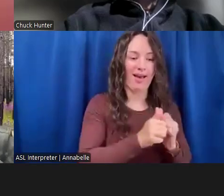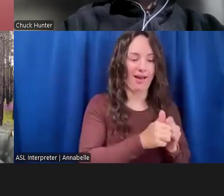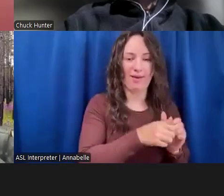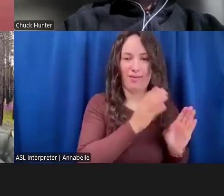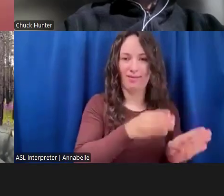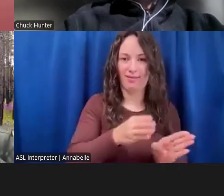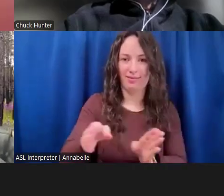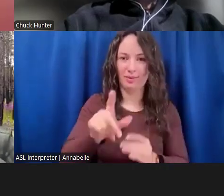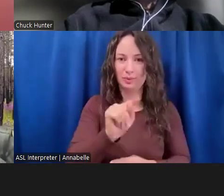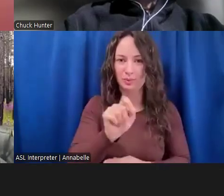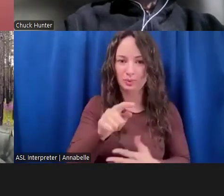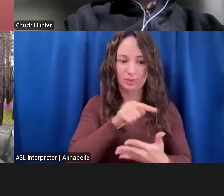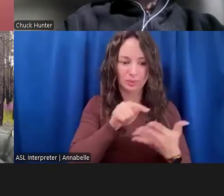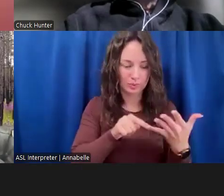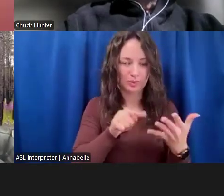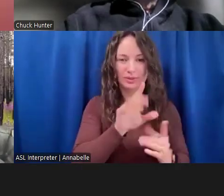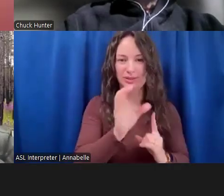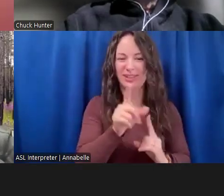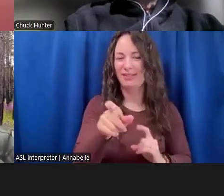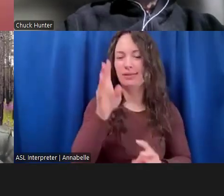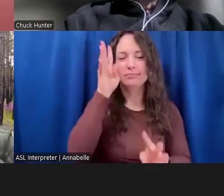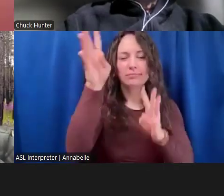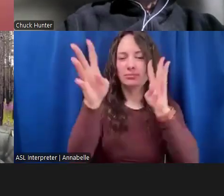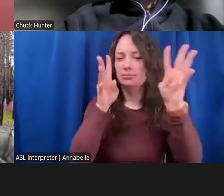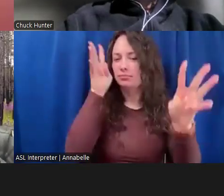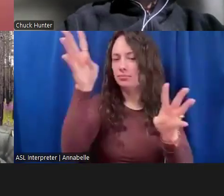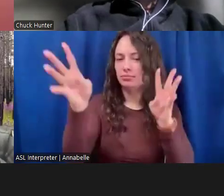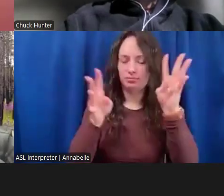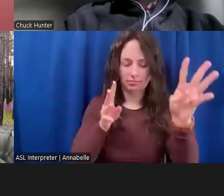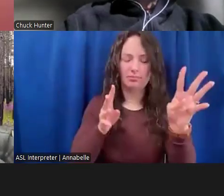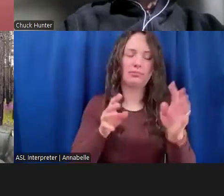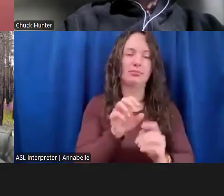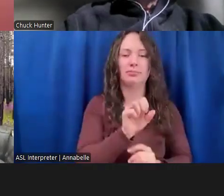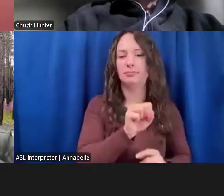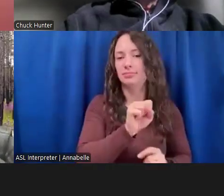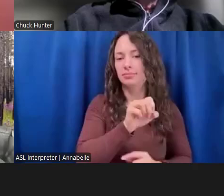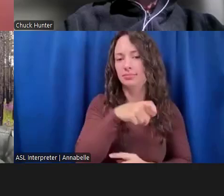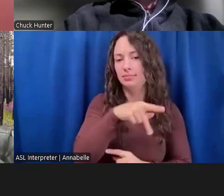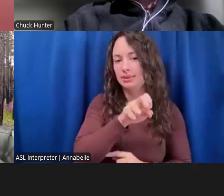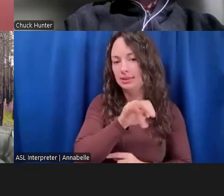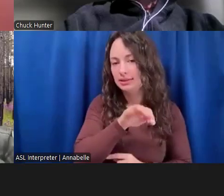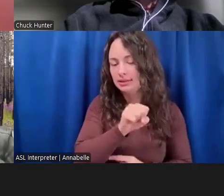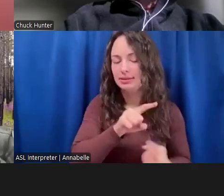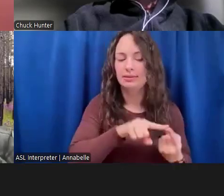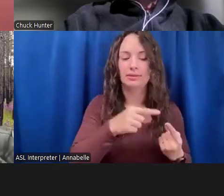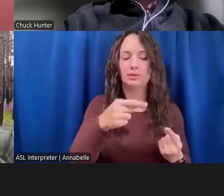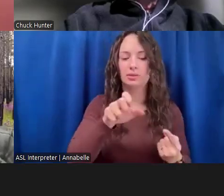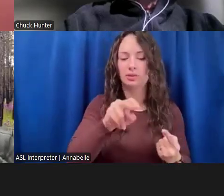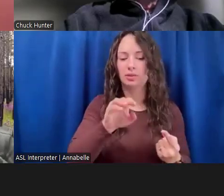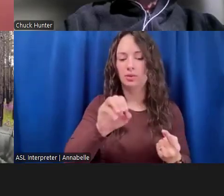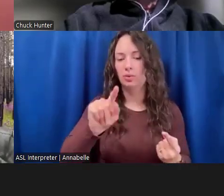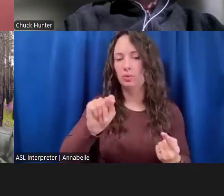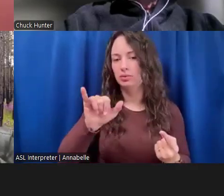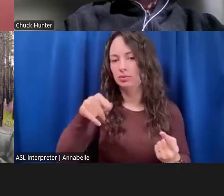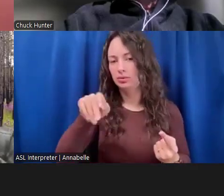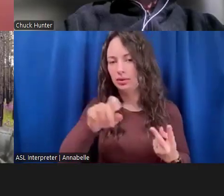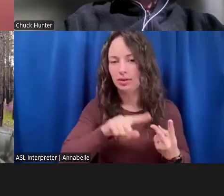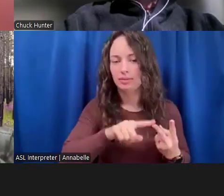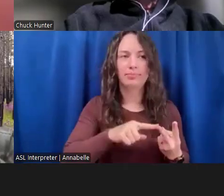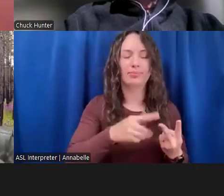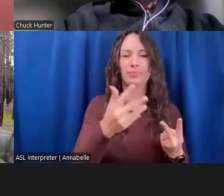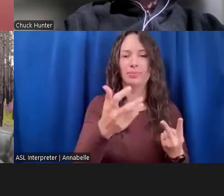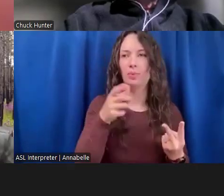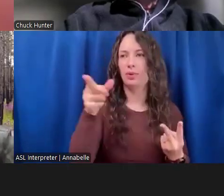might really need to think a bit outside the box in terms of what species or genotypes we're trying to get out there to sustain,